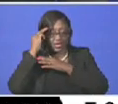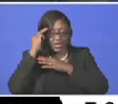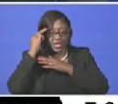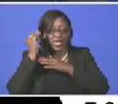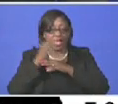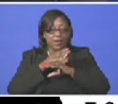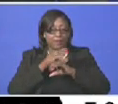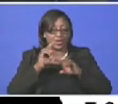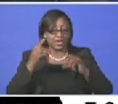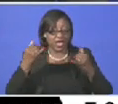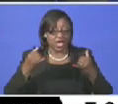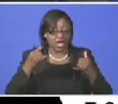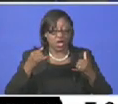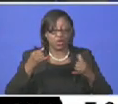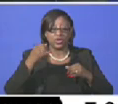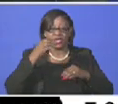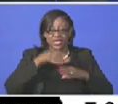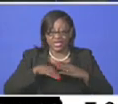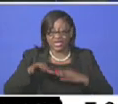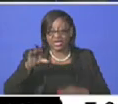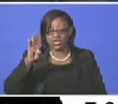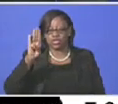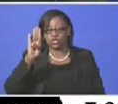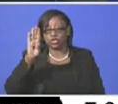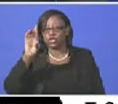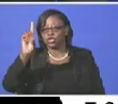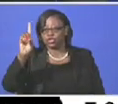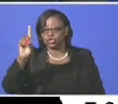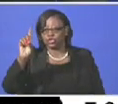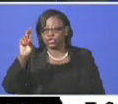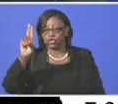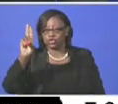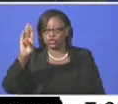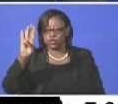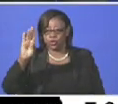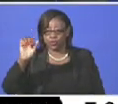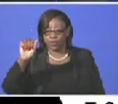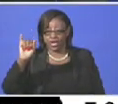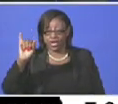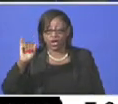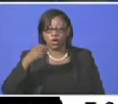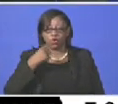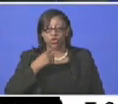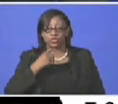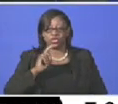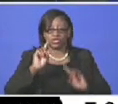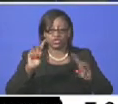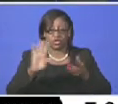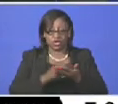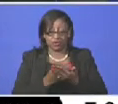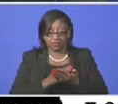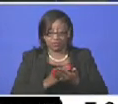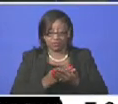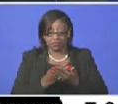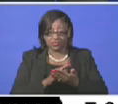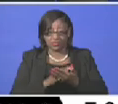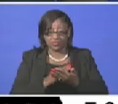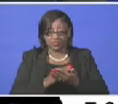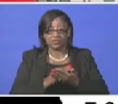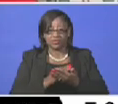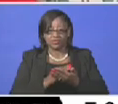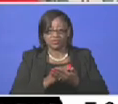for something else. Tonight, Anthony Smith introduces us to a group of chefs who are about to take their talents and their culture